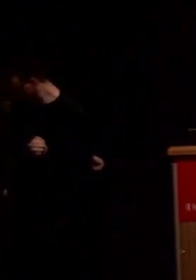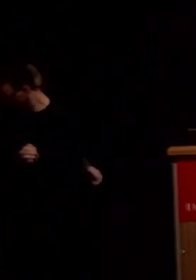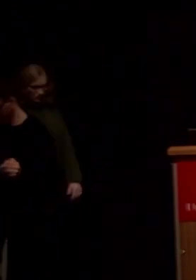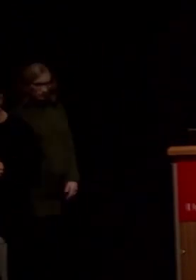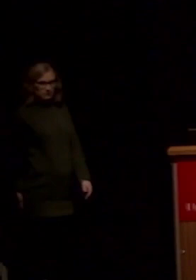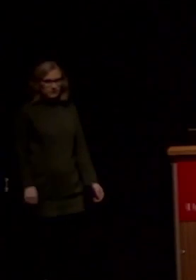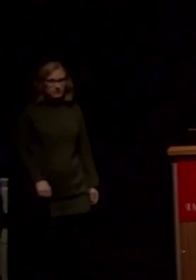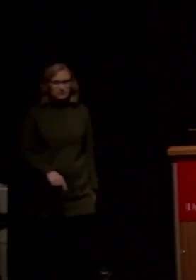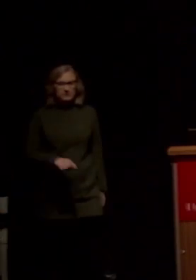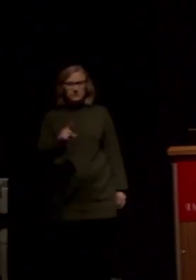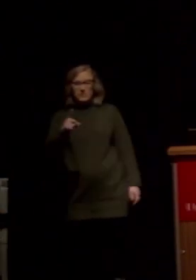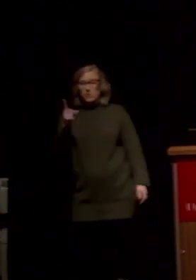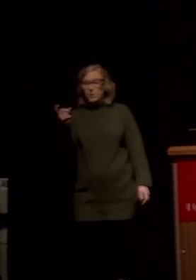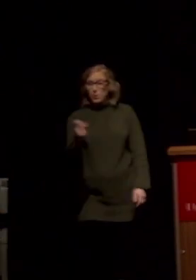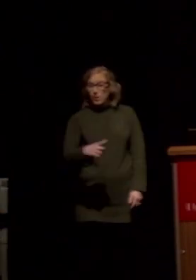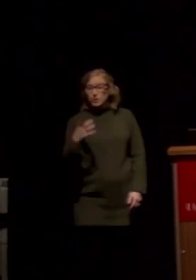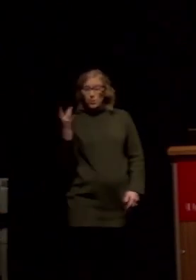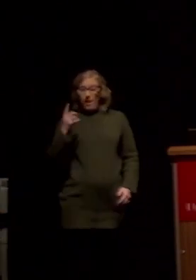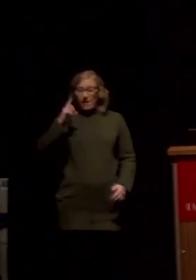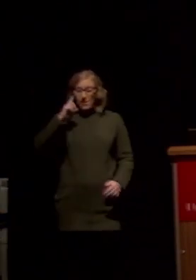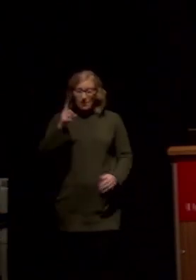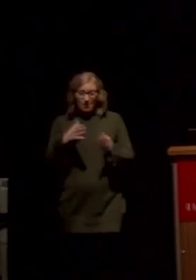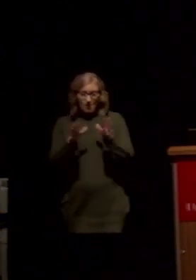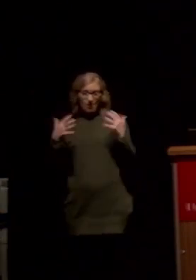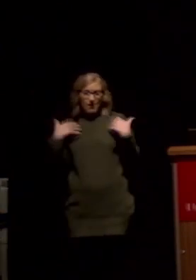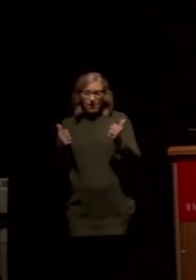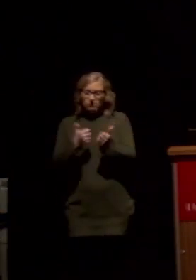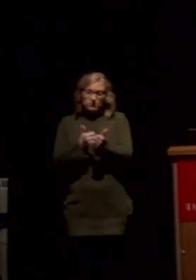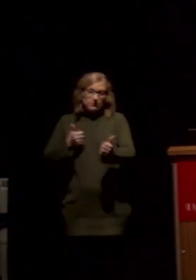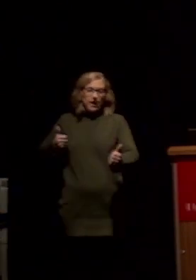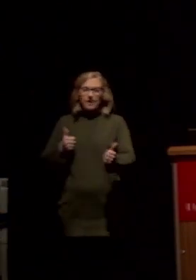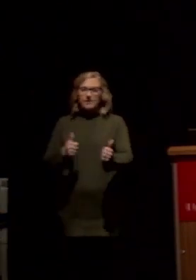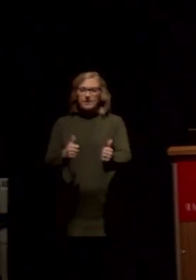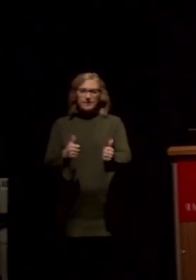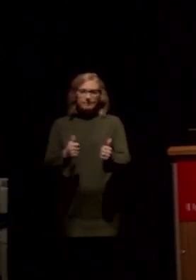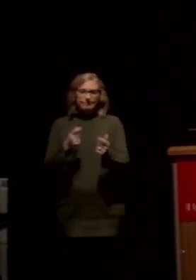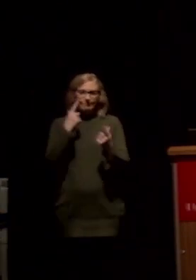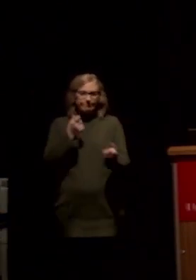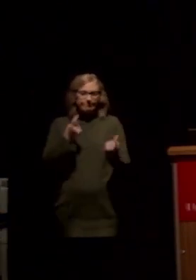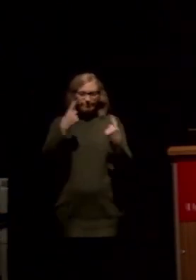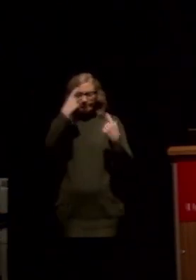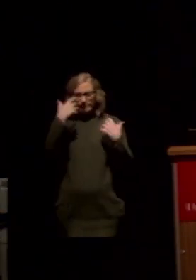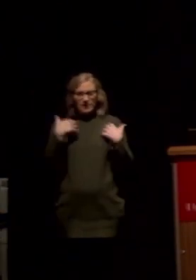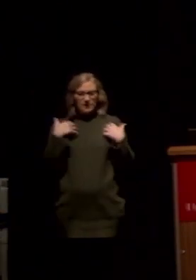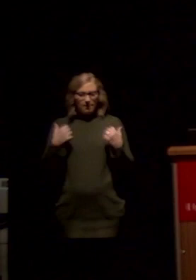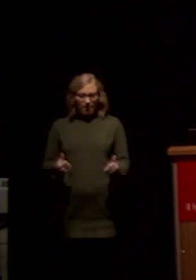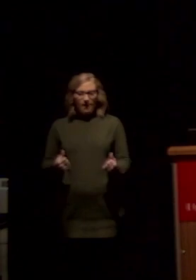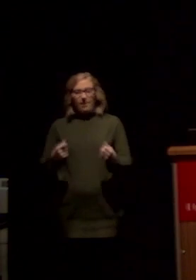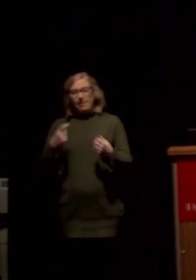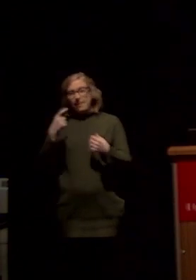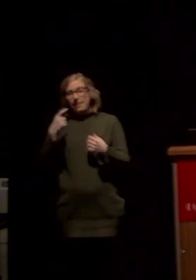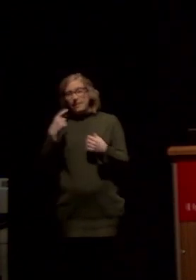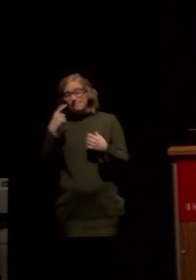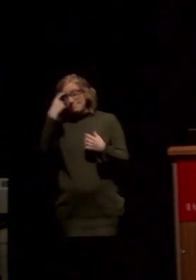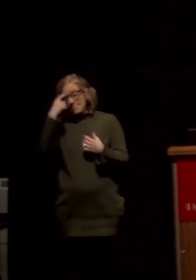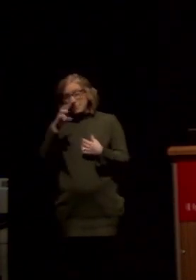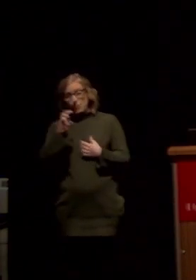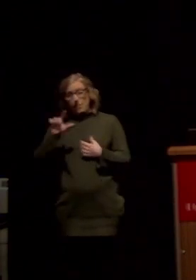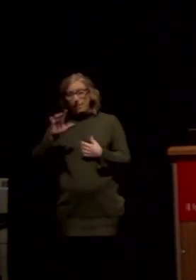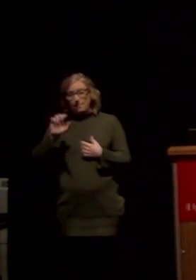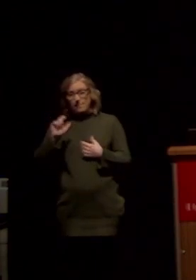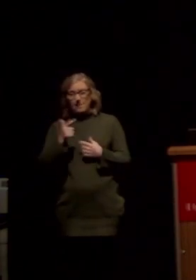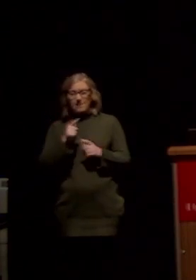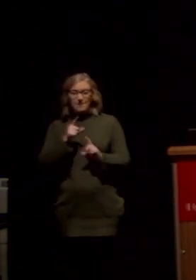do you think public health has been so behind in embracing mental health and mental well-being as a core public health issue?